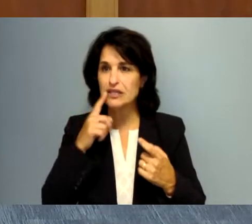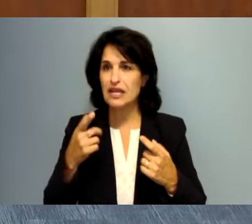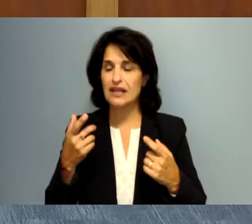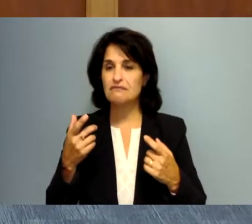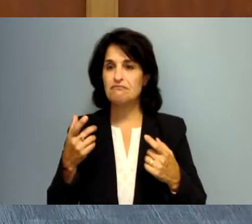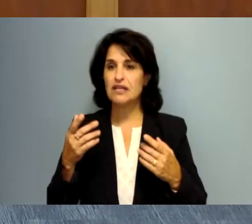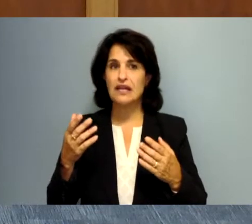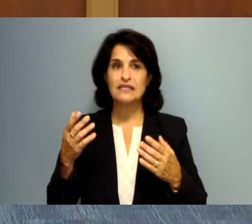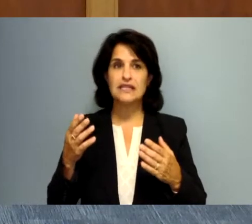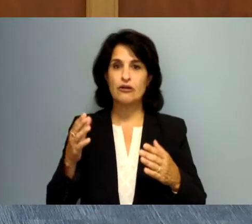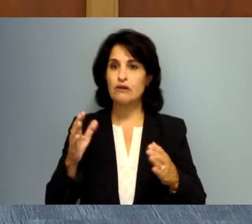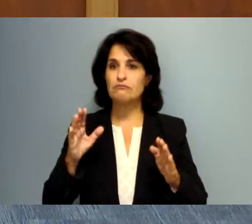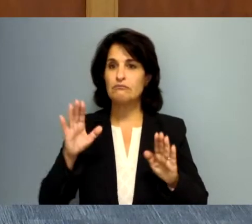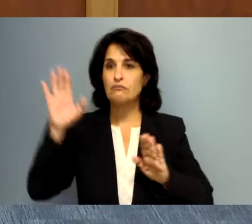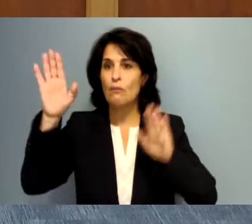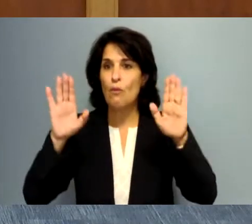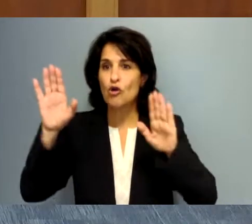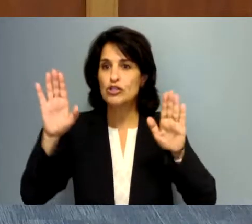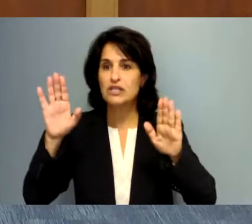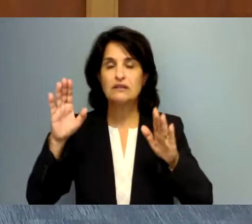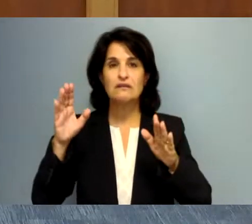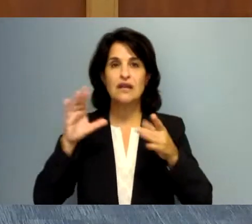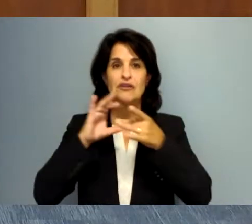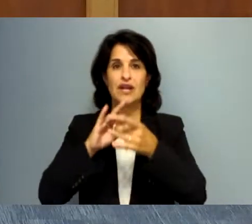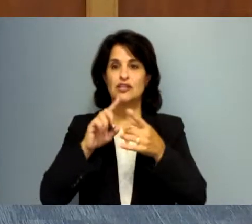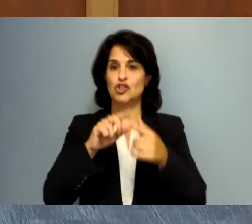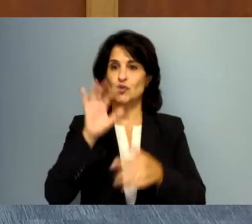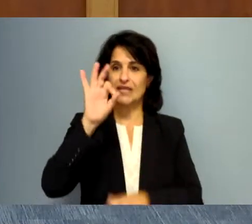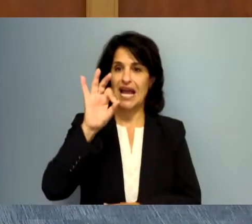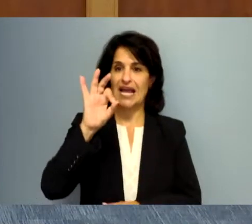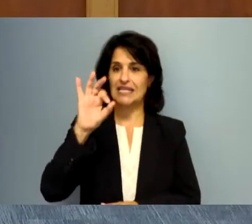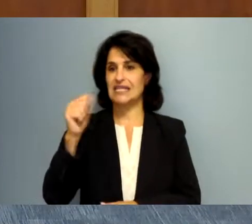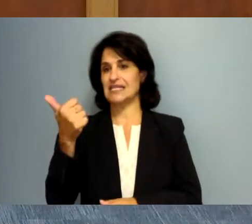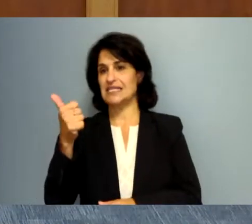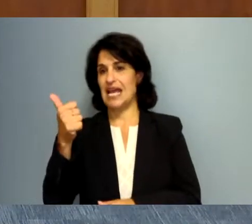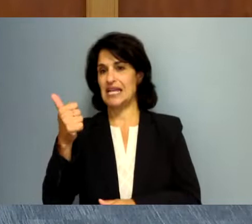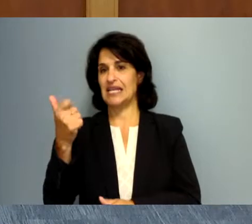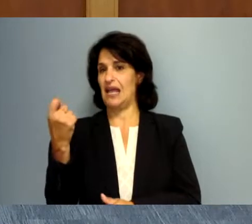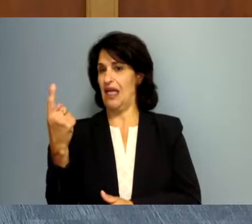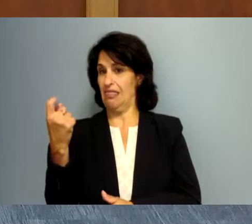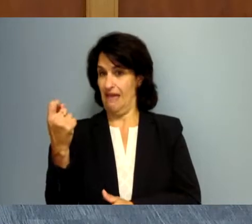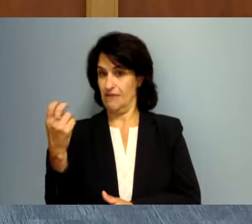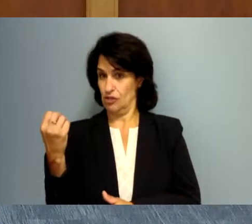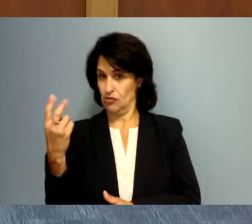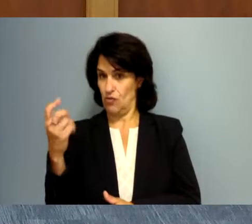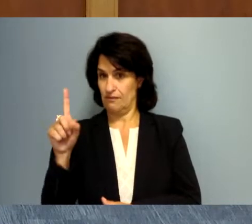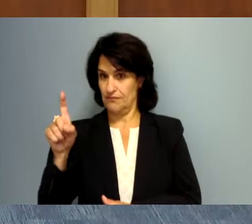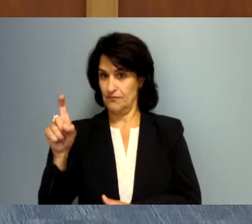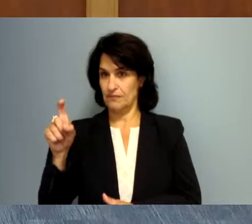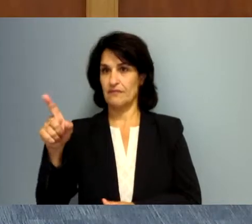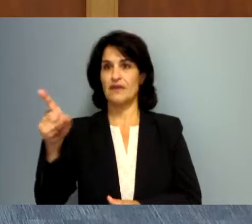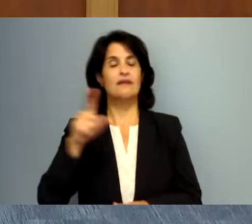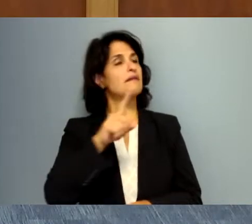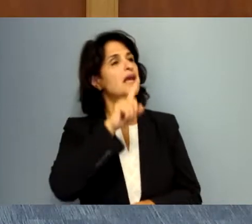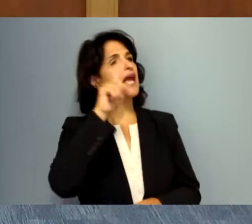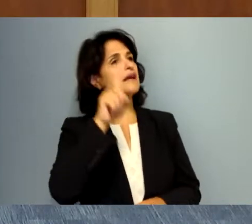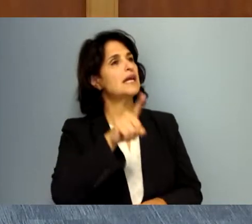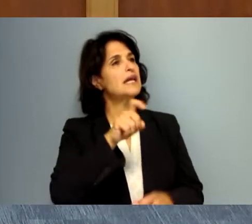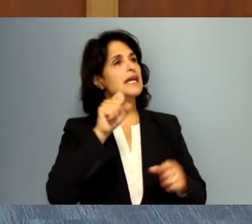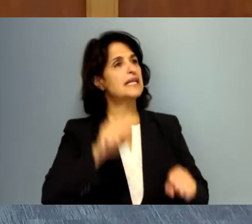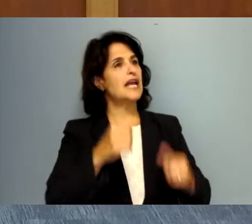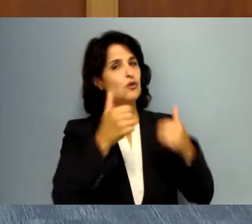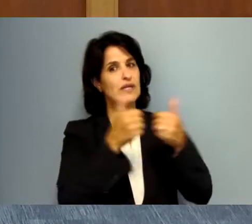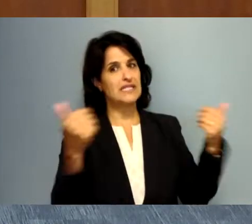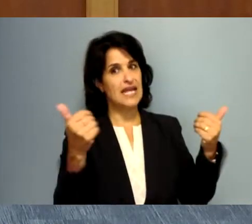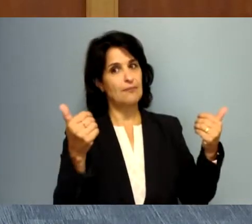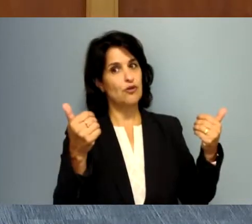10, 11, 12? Motion to approve 9, 10, 11, and 12. Can we separate them? Well, there's a